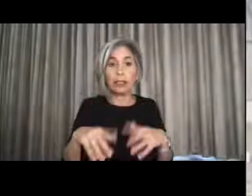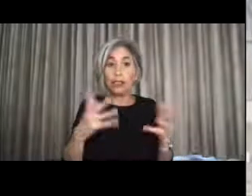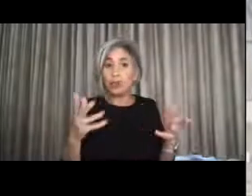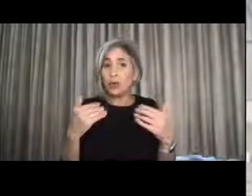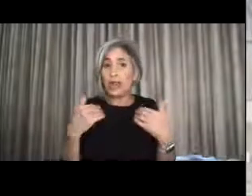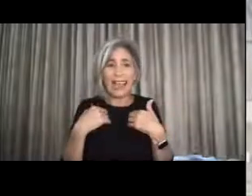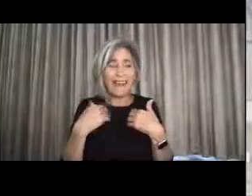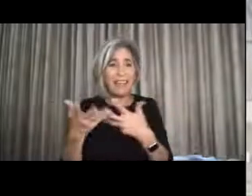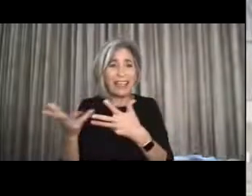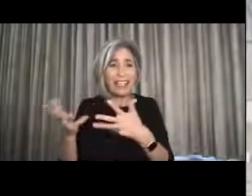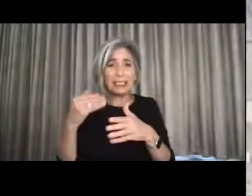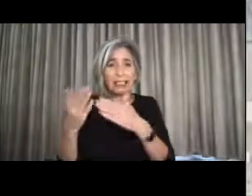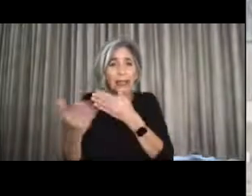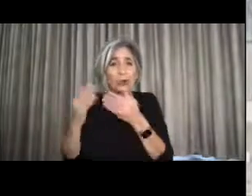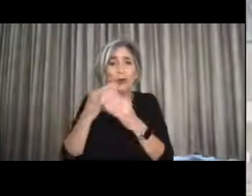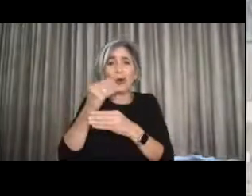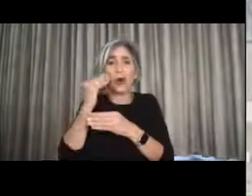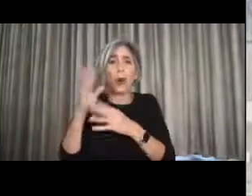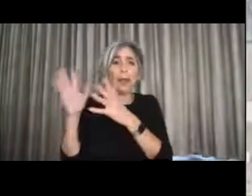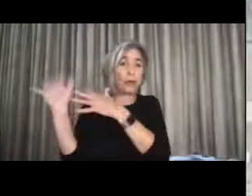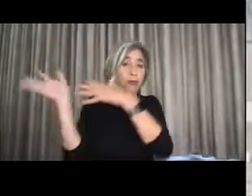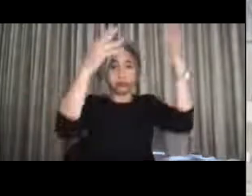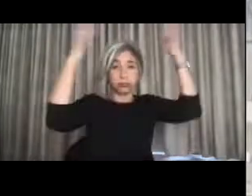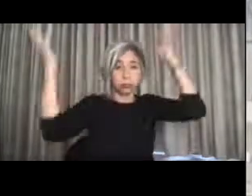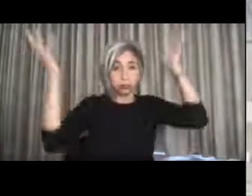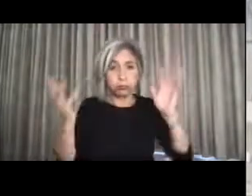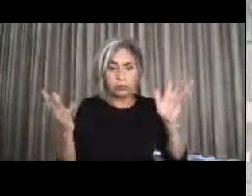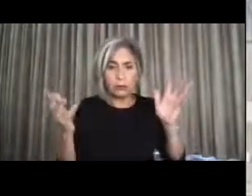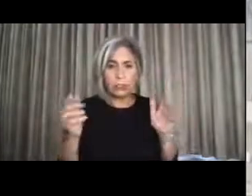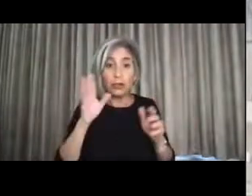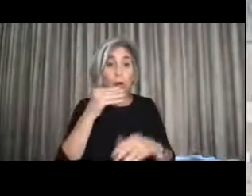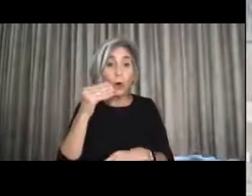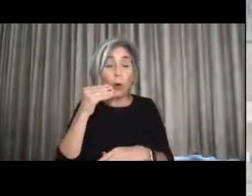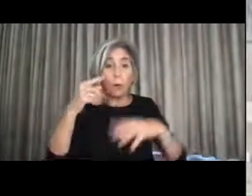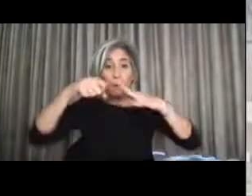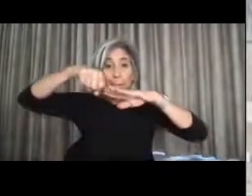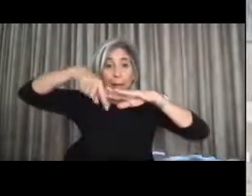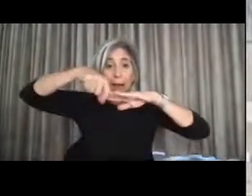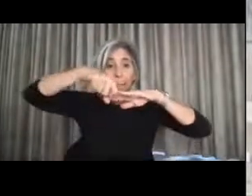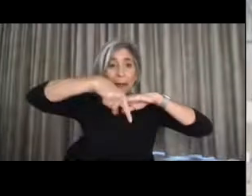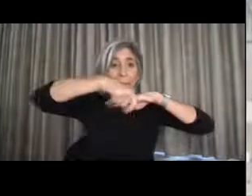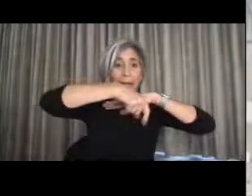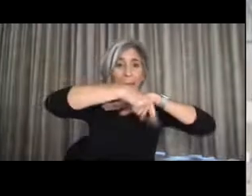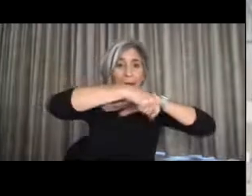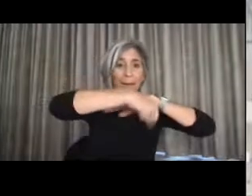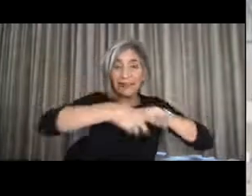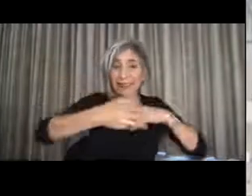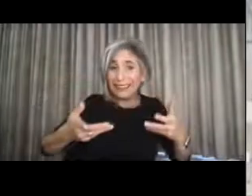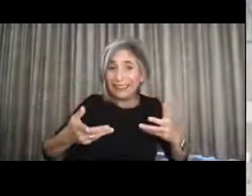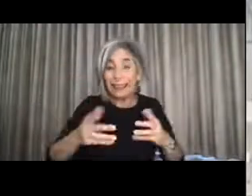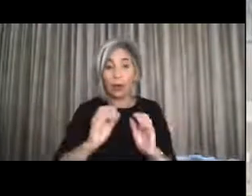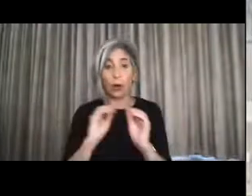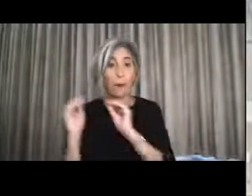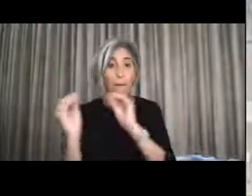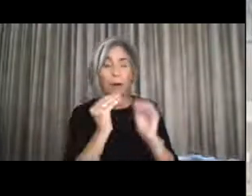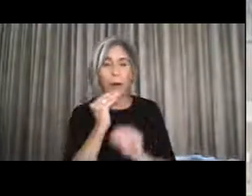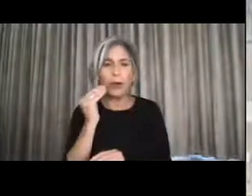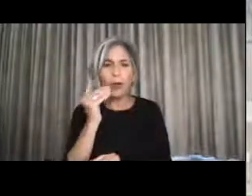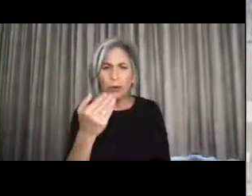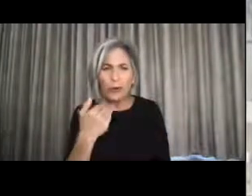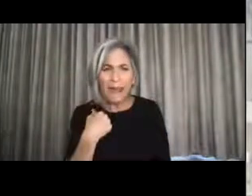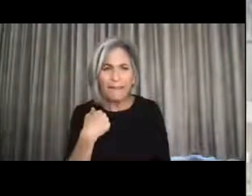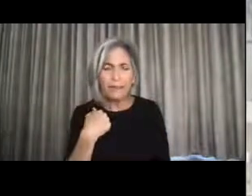a windstorm? Know your home itself. Does it leak? Is it an older home? Are you in a mobile home? What about your